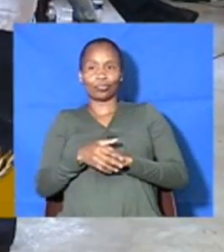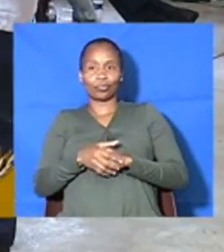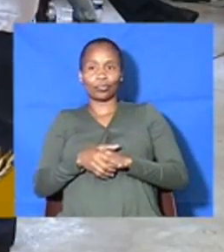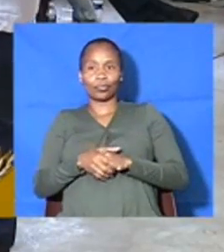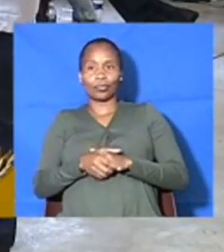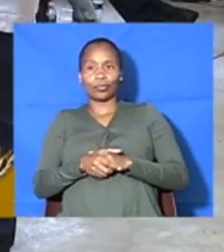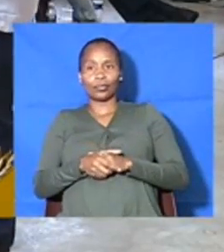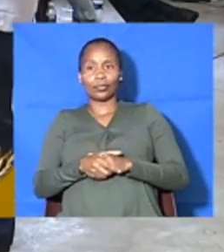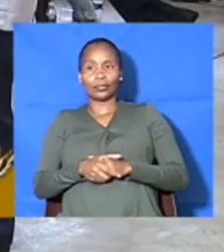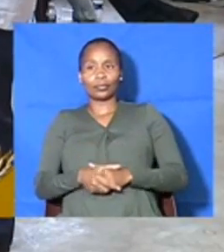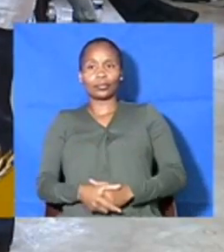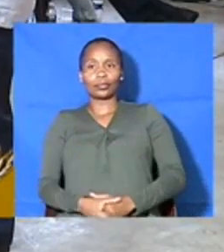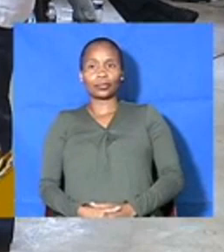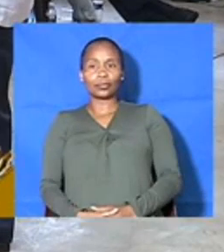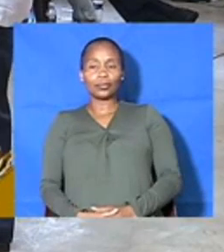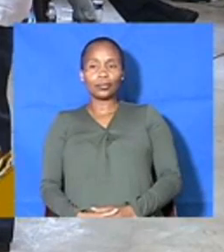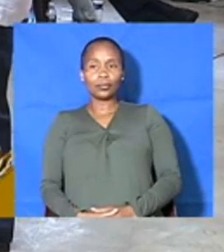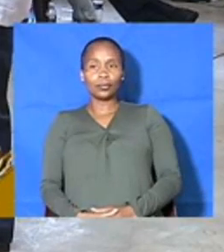I've